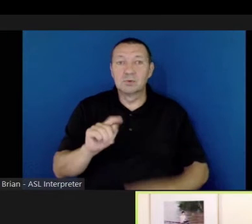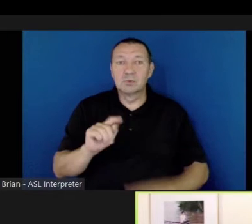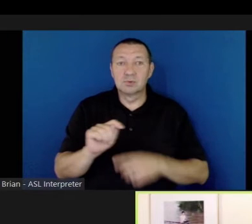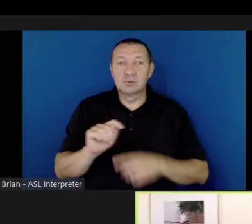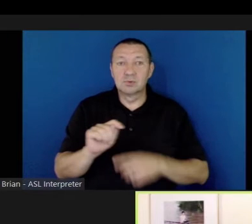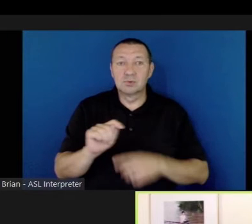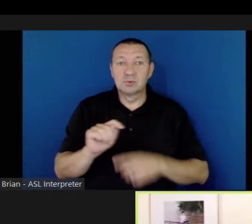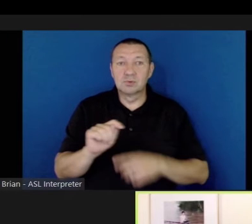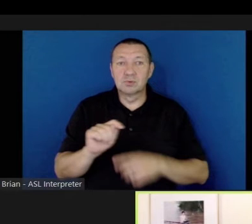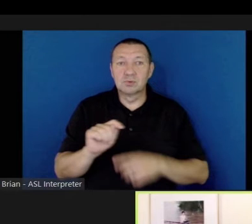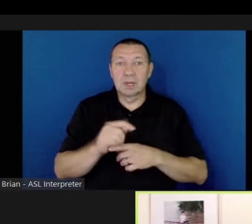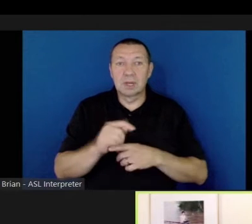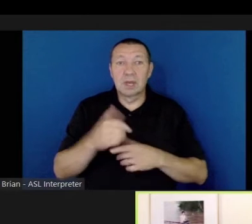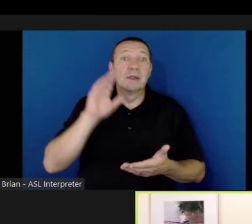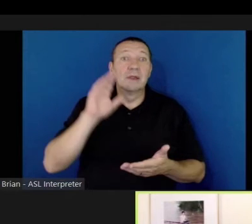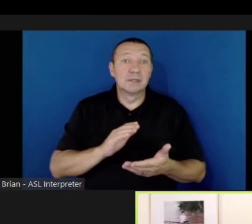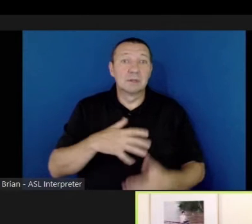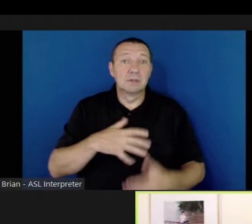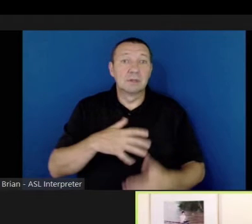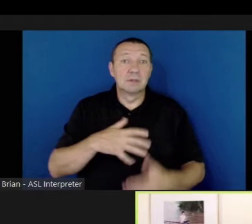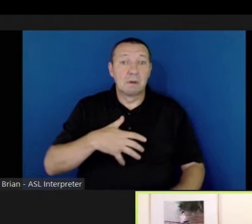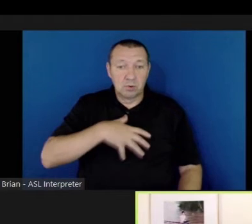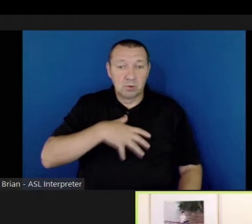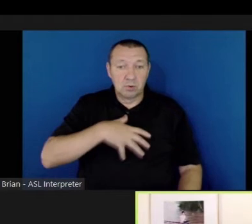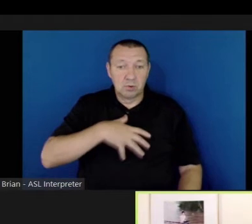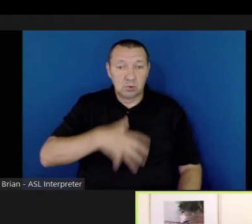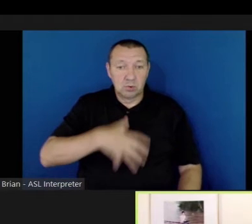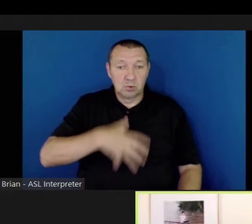maternal mortality in numerous